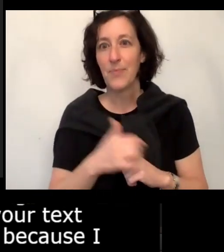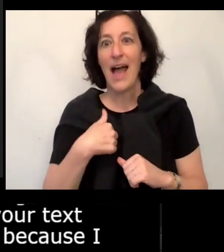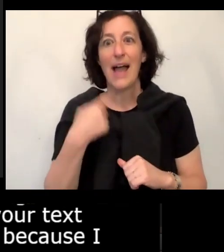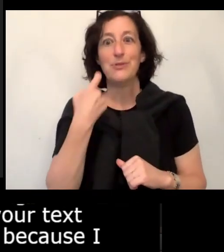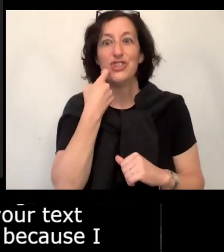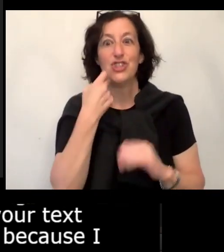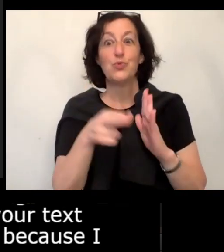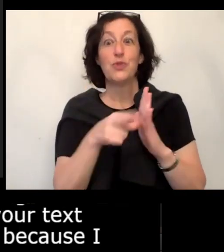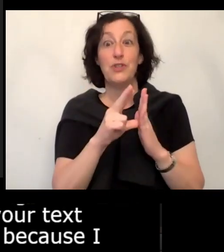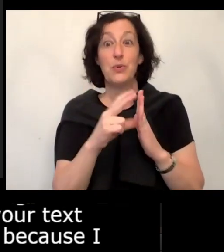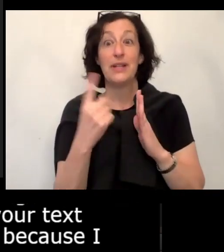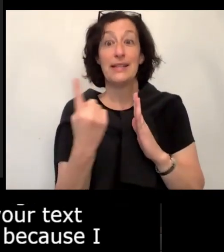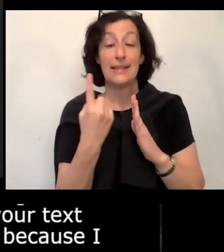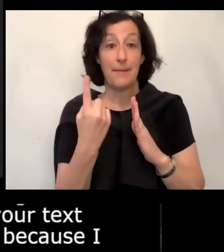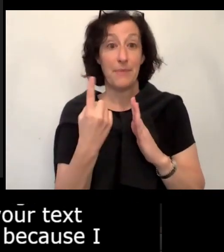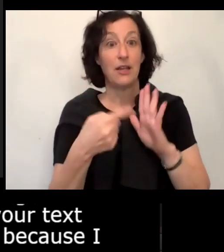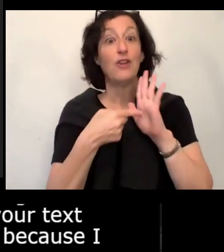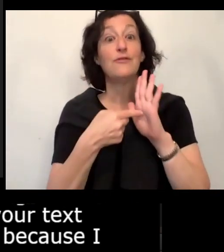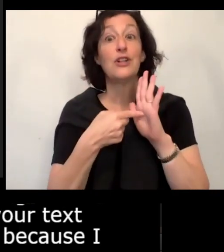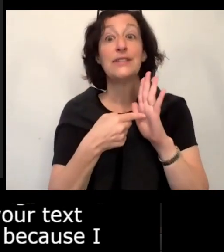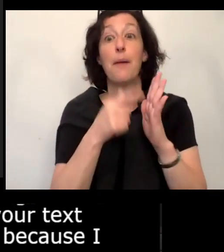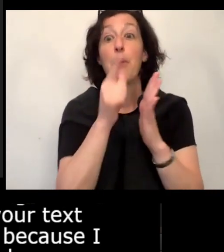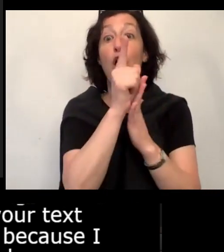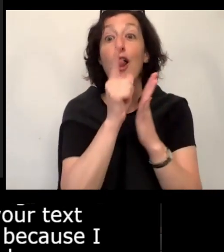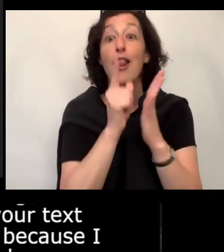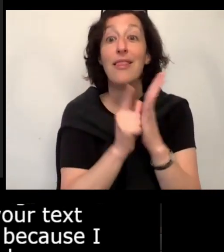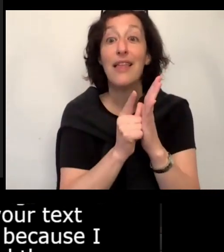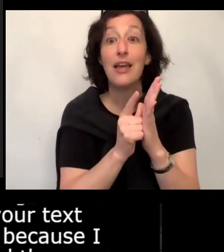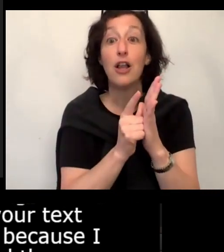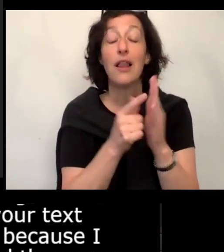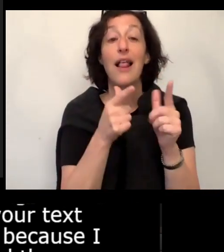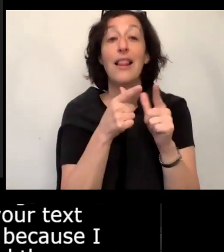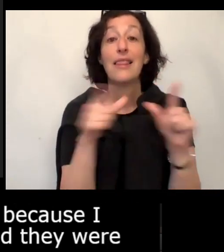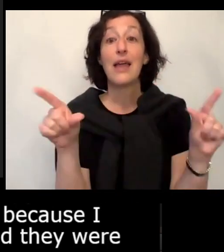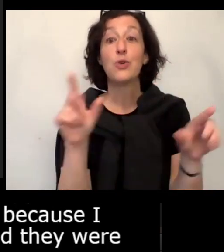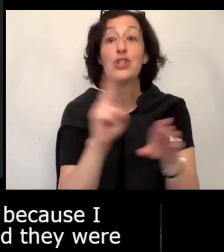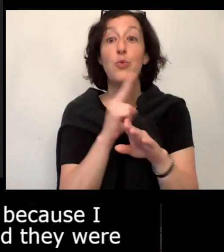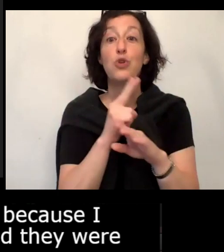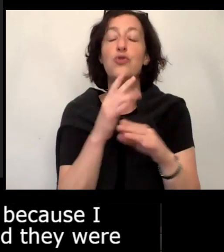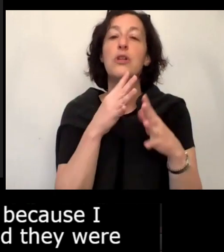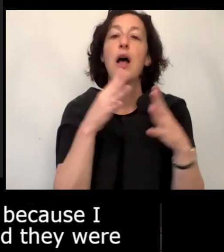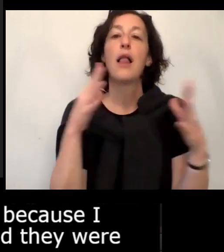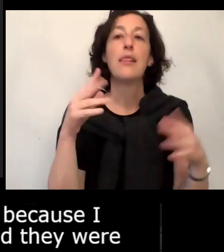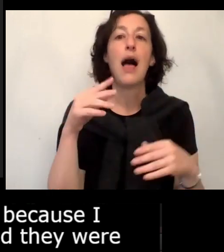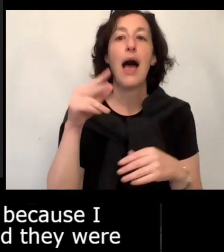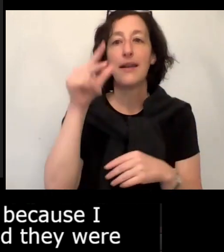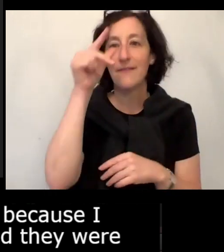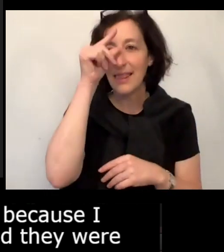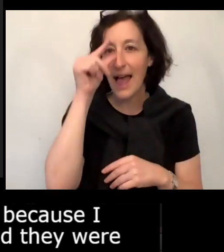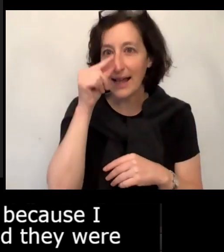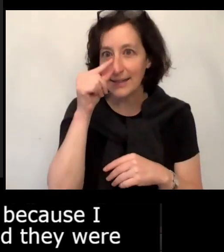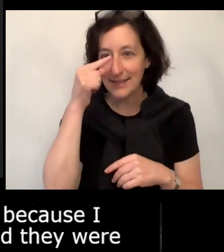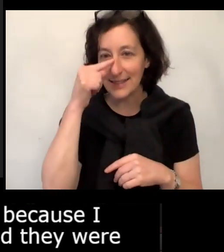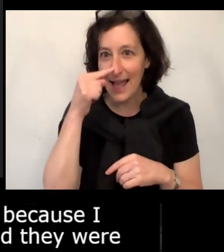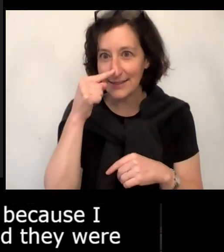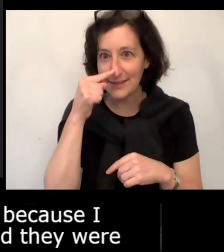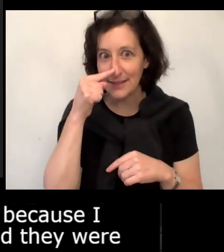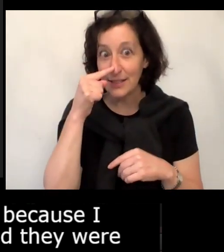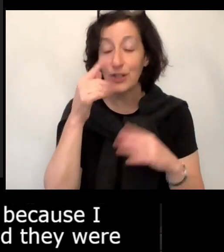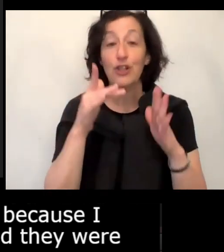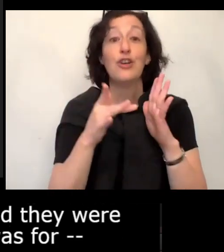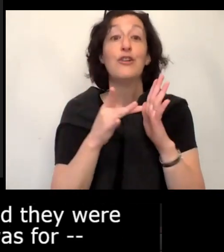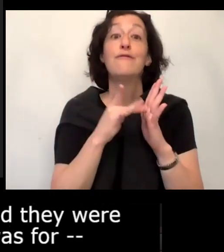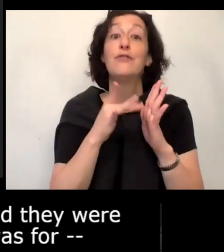legalese, and they were using lots of Latin without an explanation, and it was for people who, some of the people using it would be teenagers and